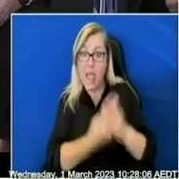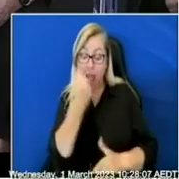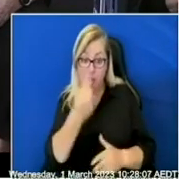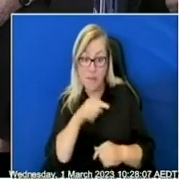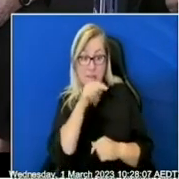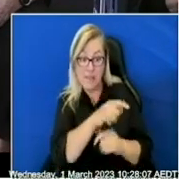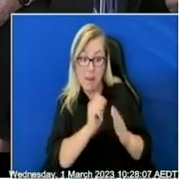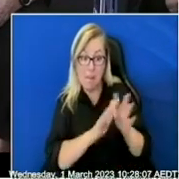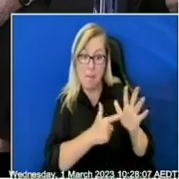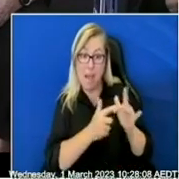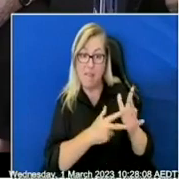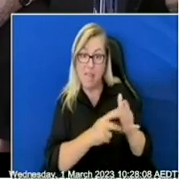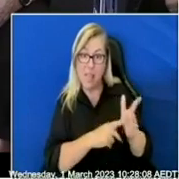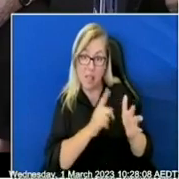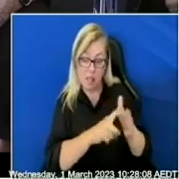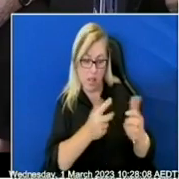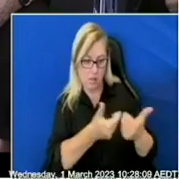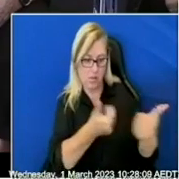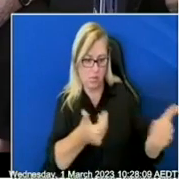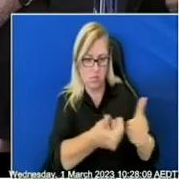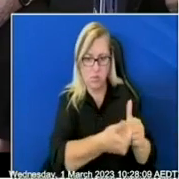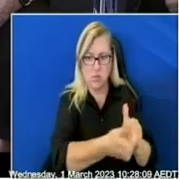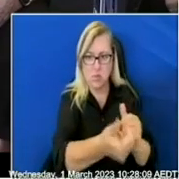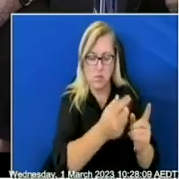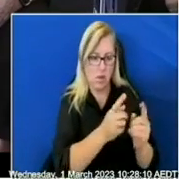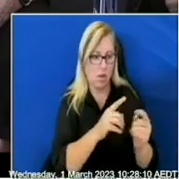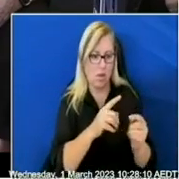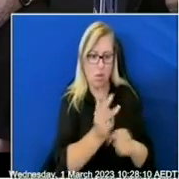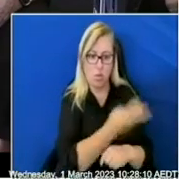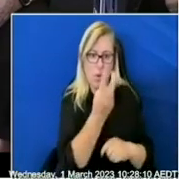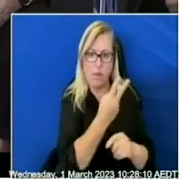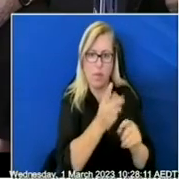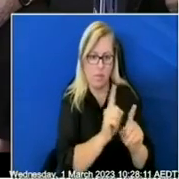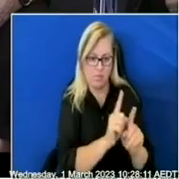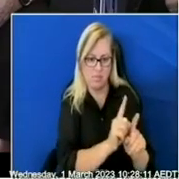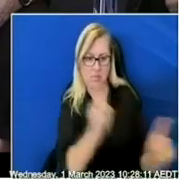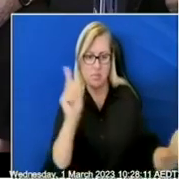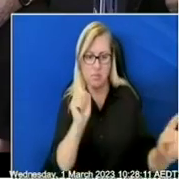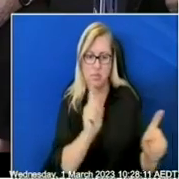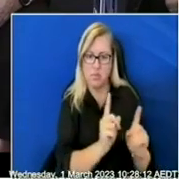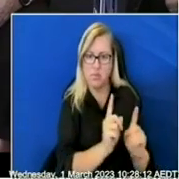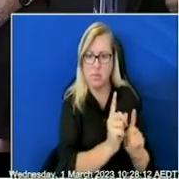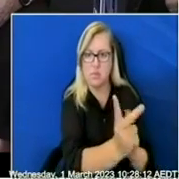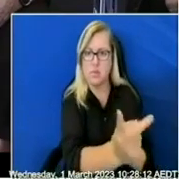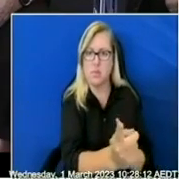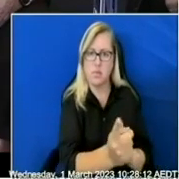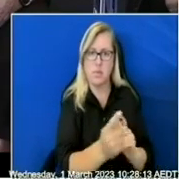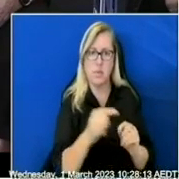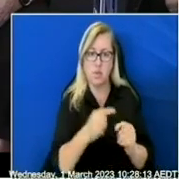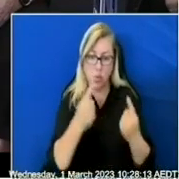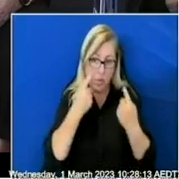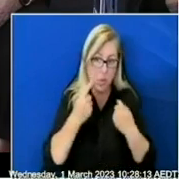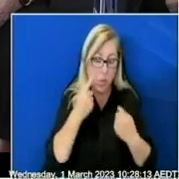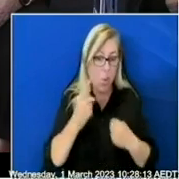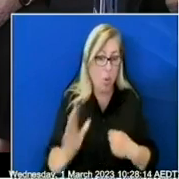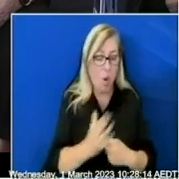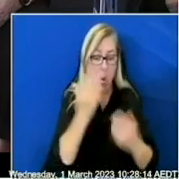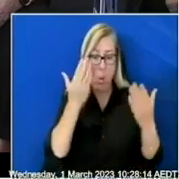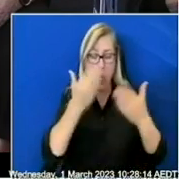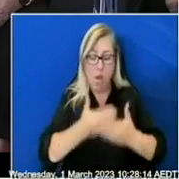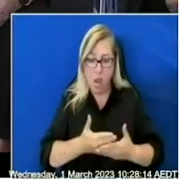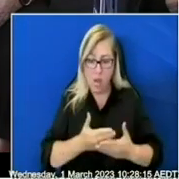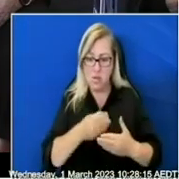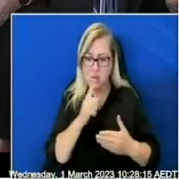so traumatic for them. She cried all night, she said, and they'd come together